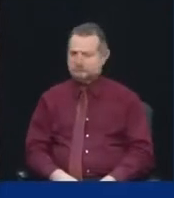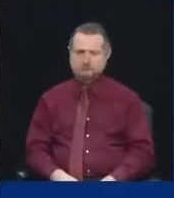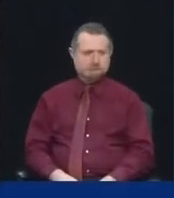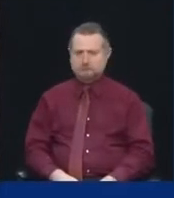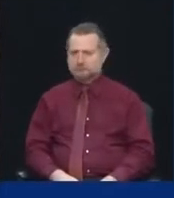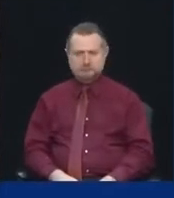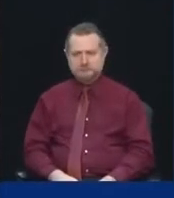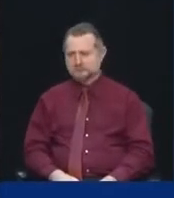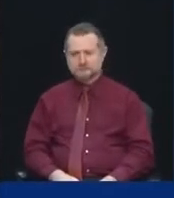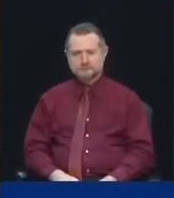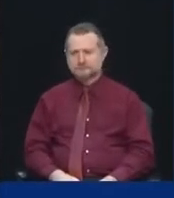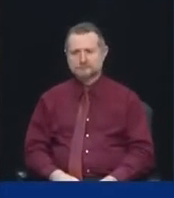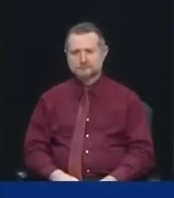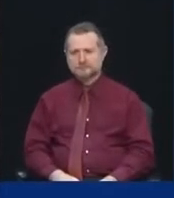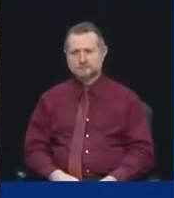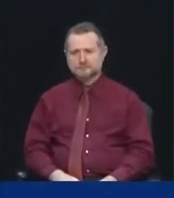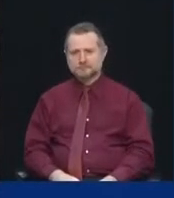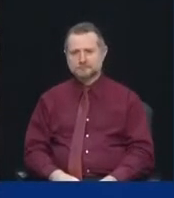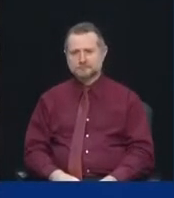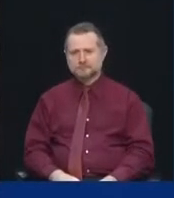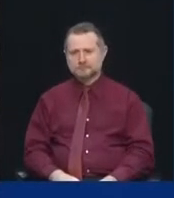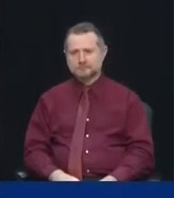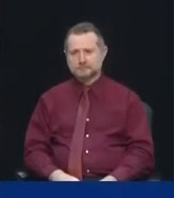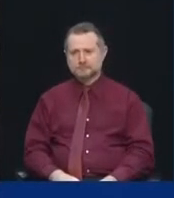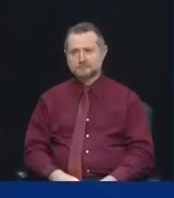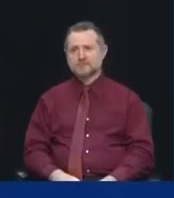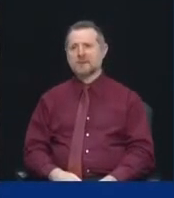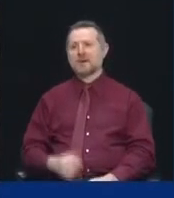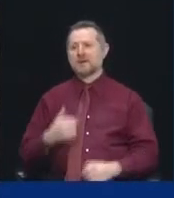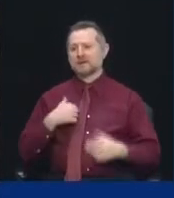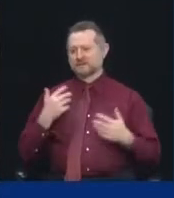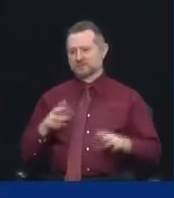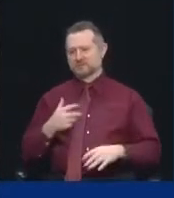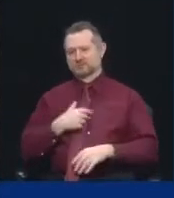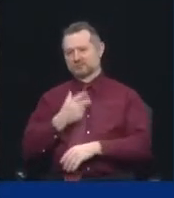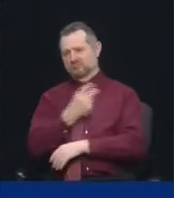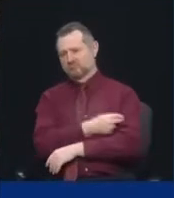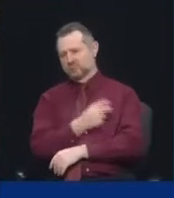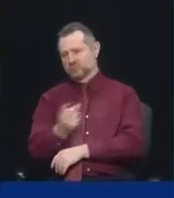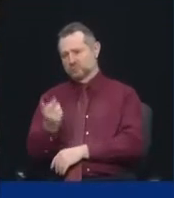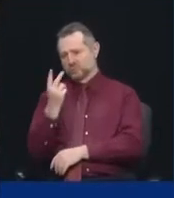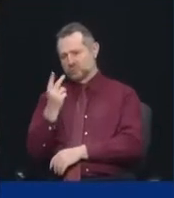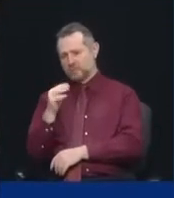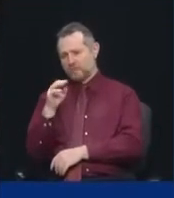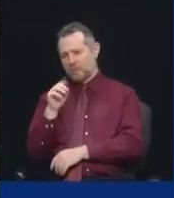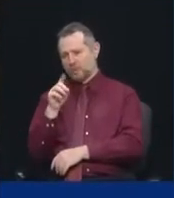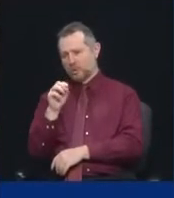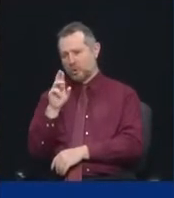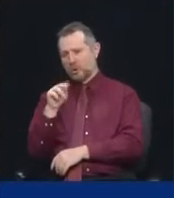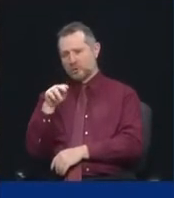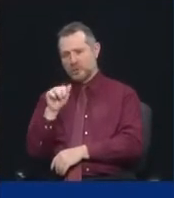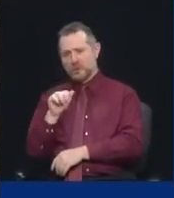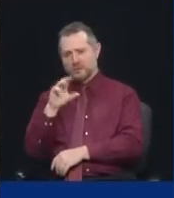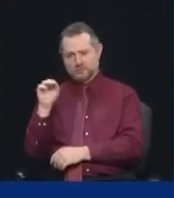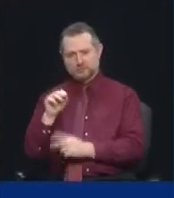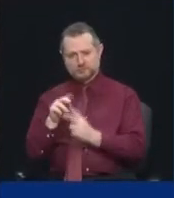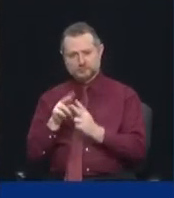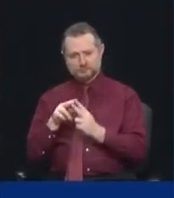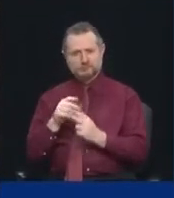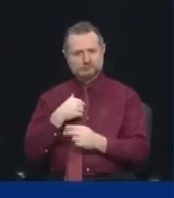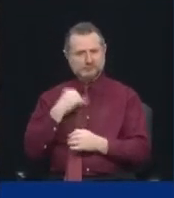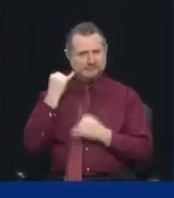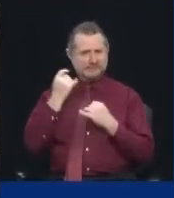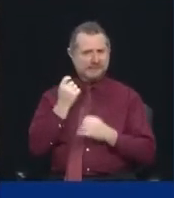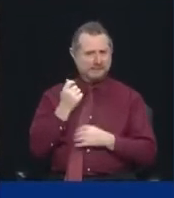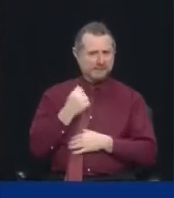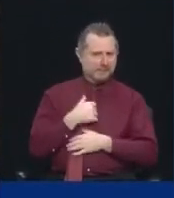briefly, I received two shots of Moderna, and I had the same fears that many people did. Like many of